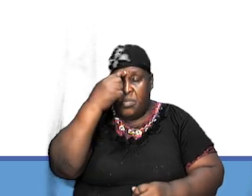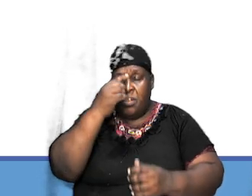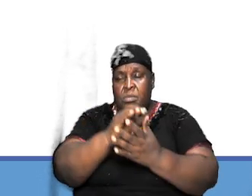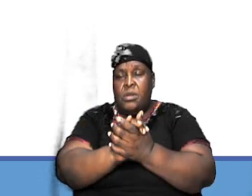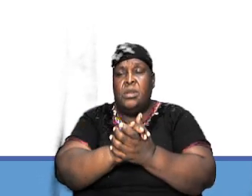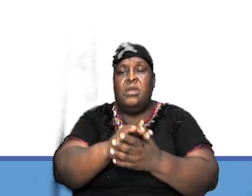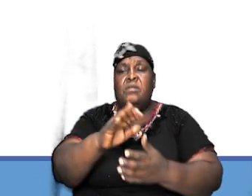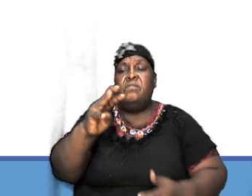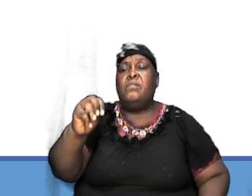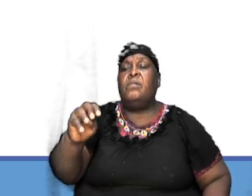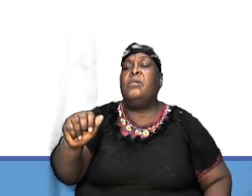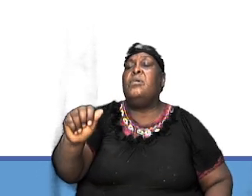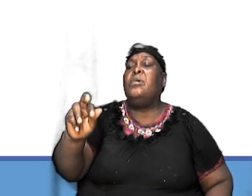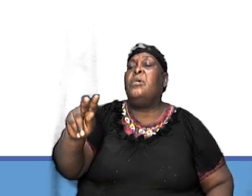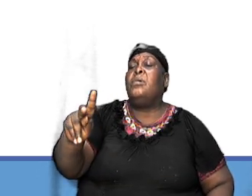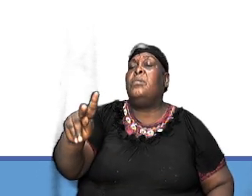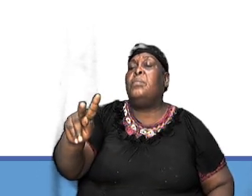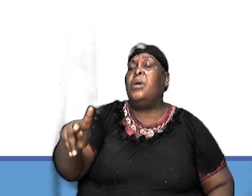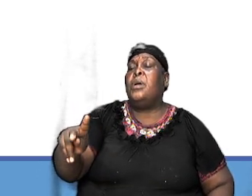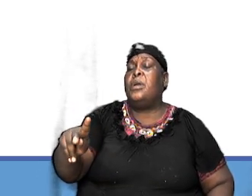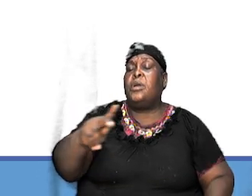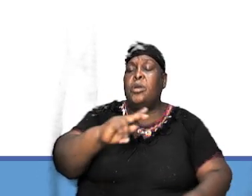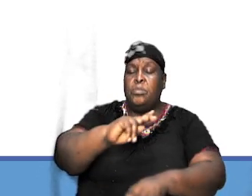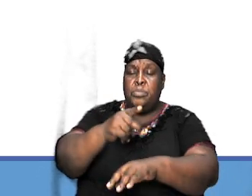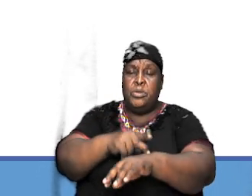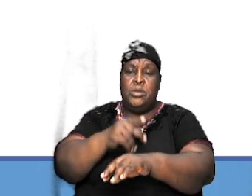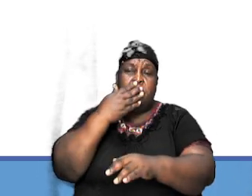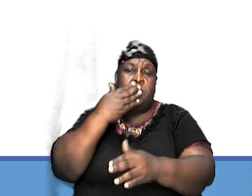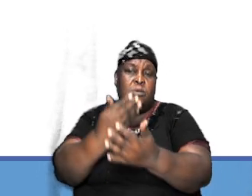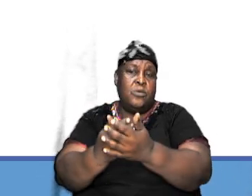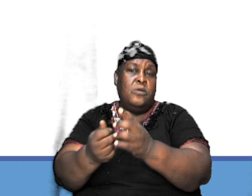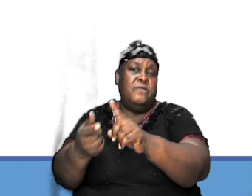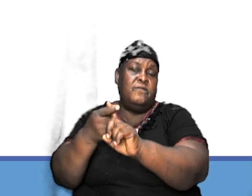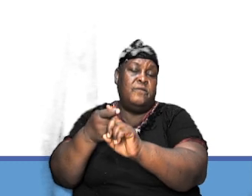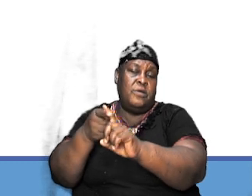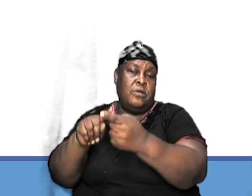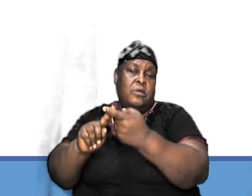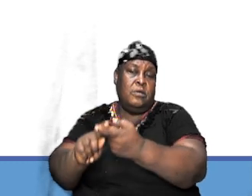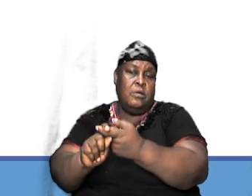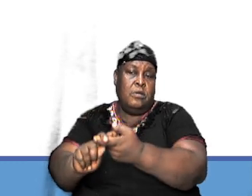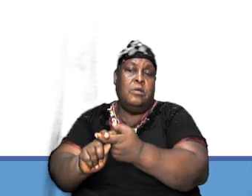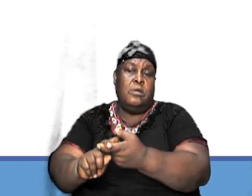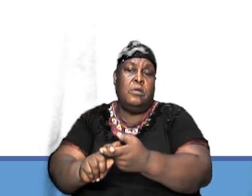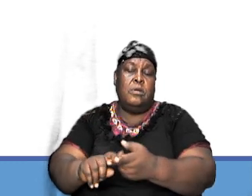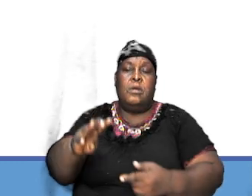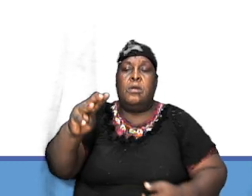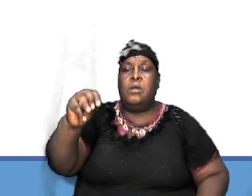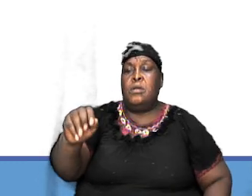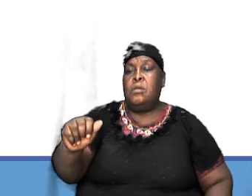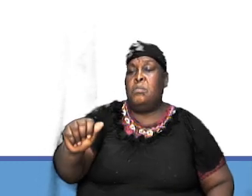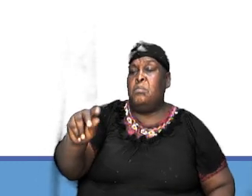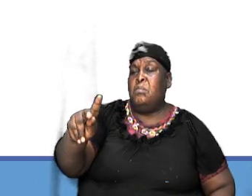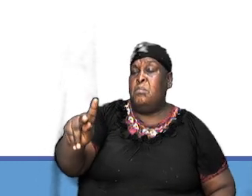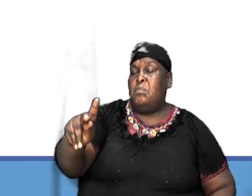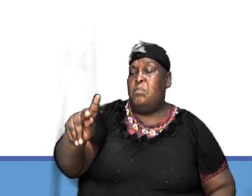Mark and Peter was good friends, and Mark actually wrote Peter's account